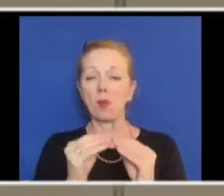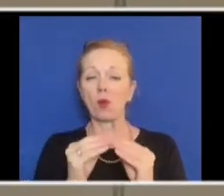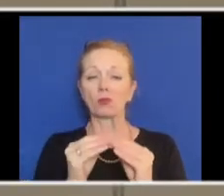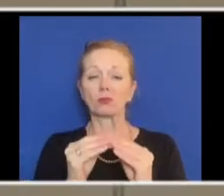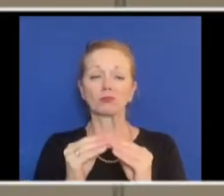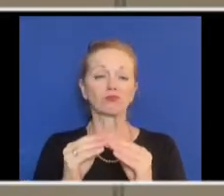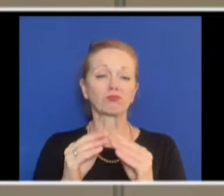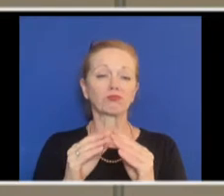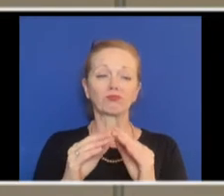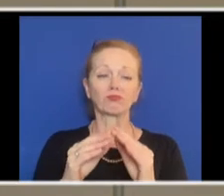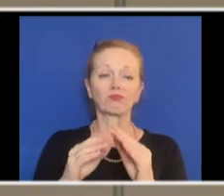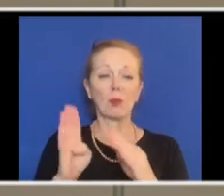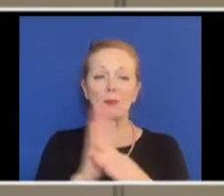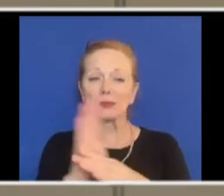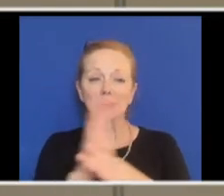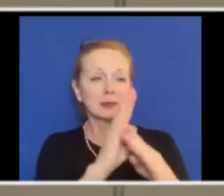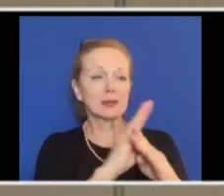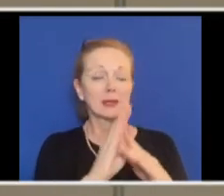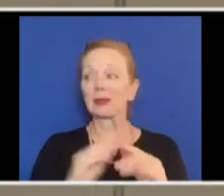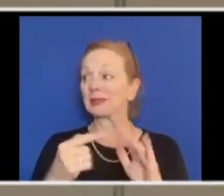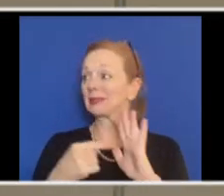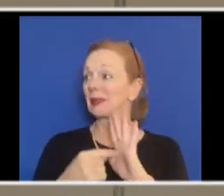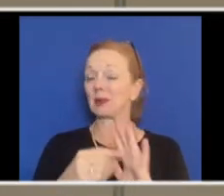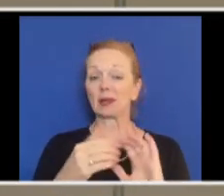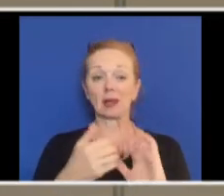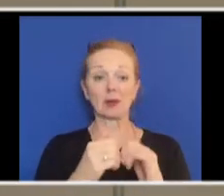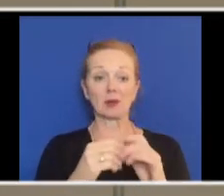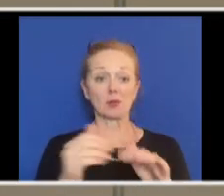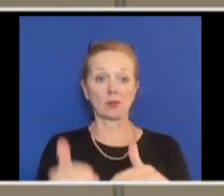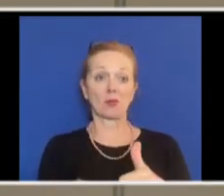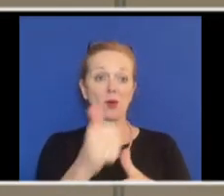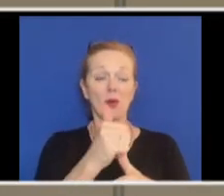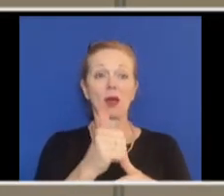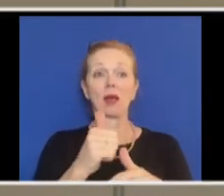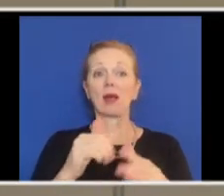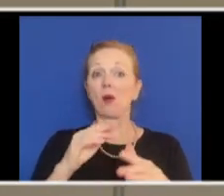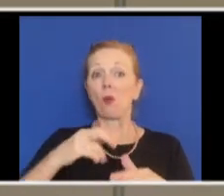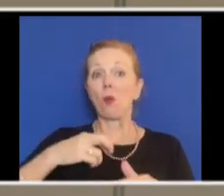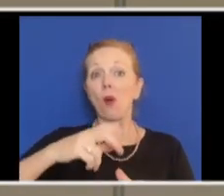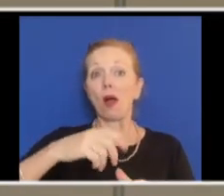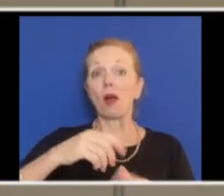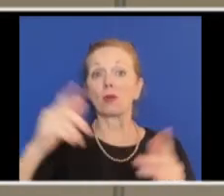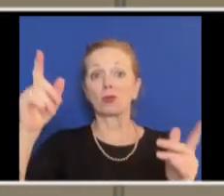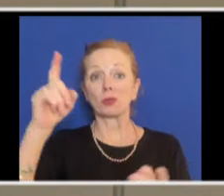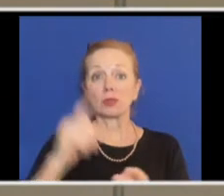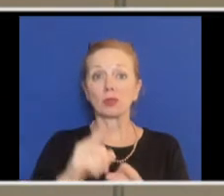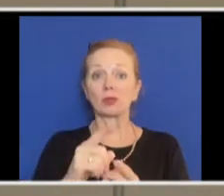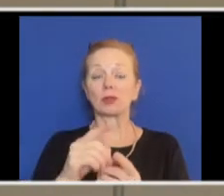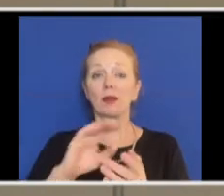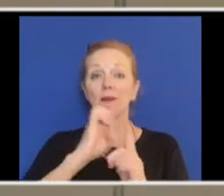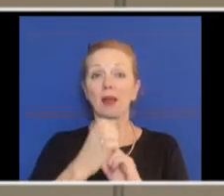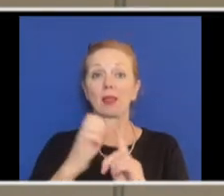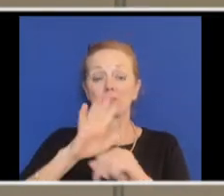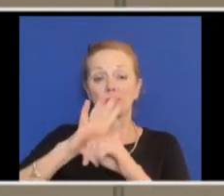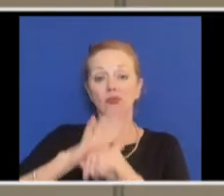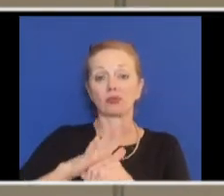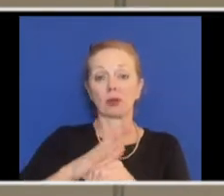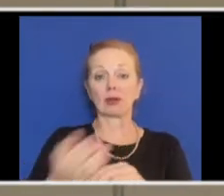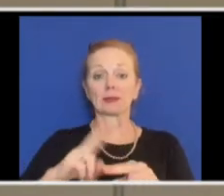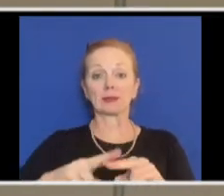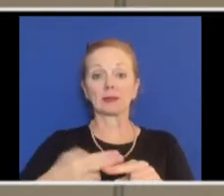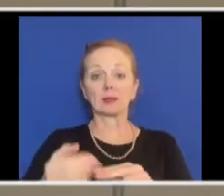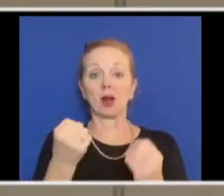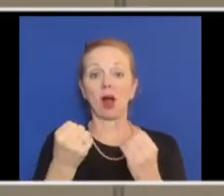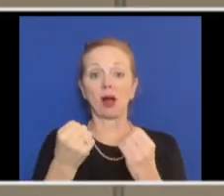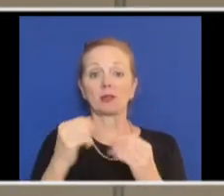petition might be an example of competing priorities increase of walkability and to reduce environmental burdens versus increasing Auto intensive